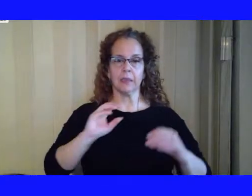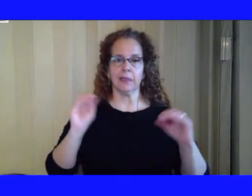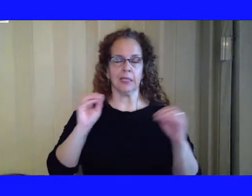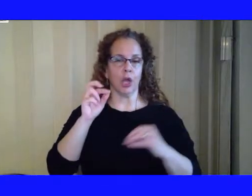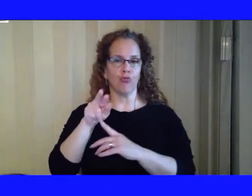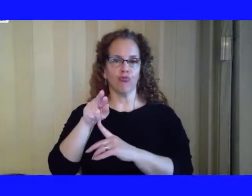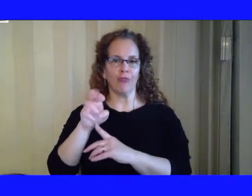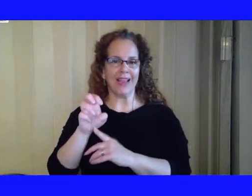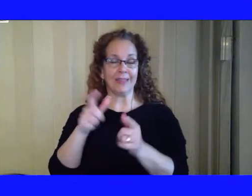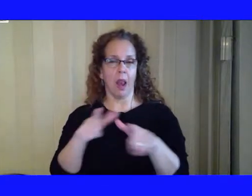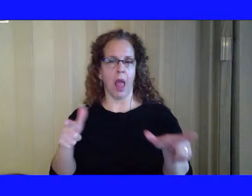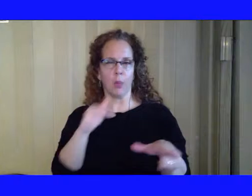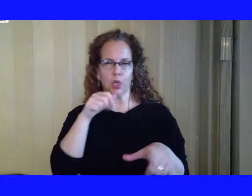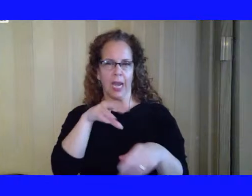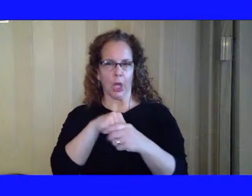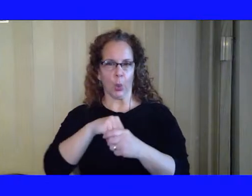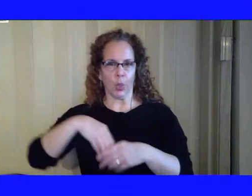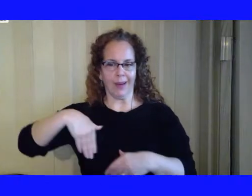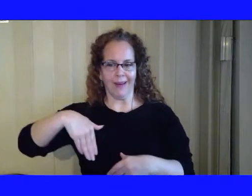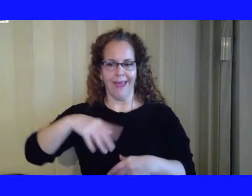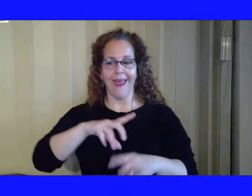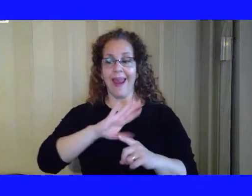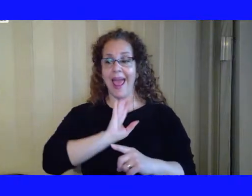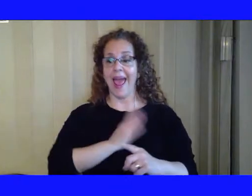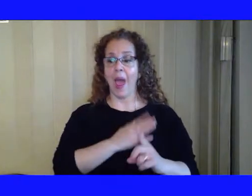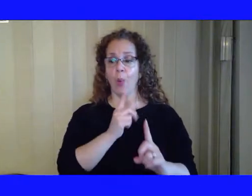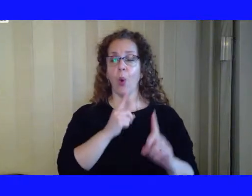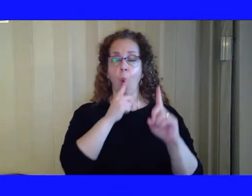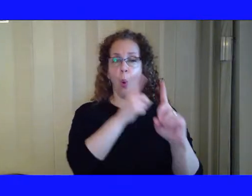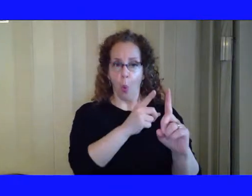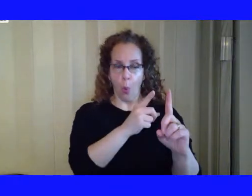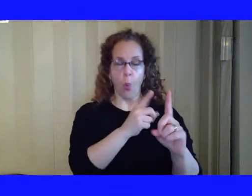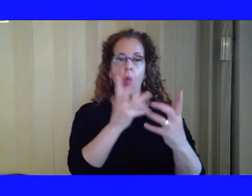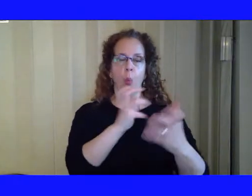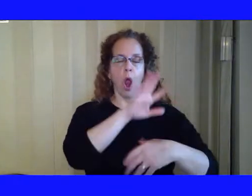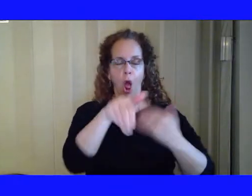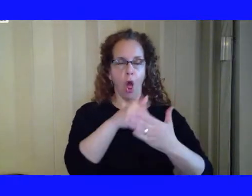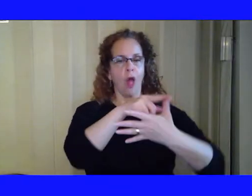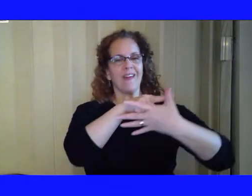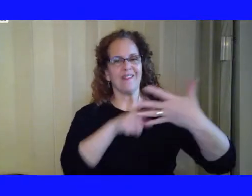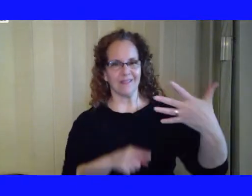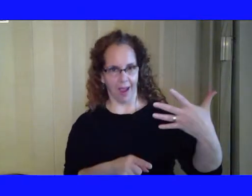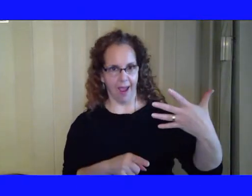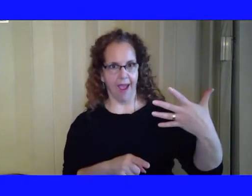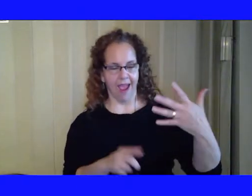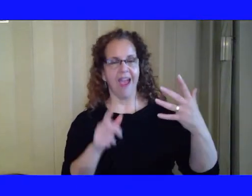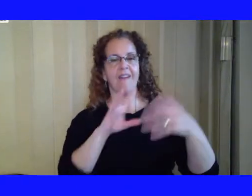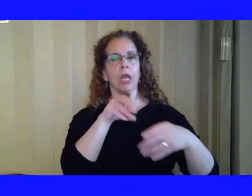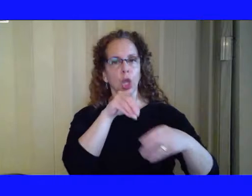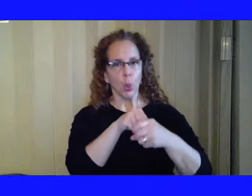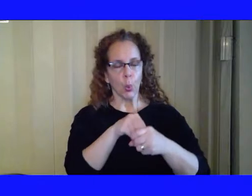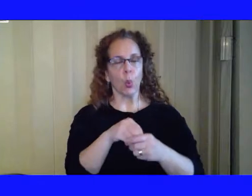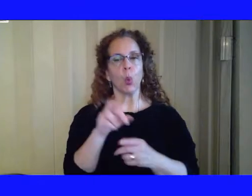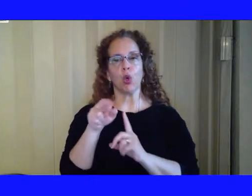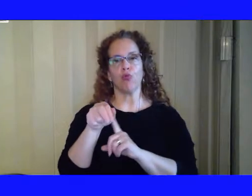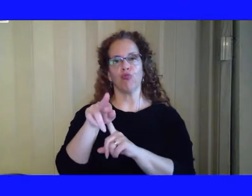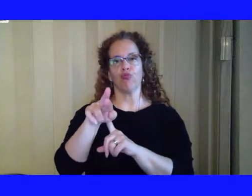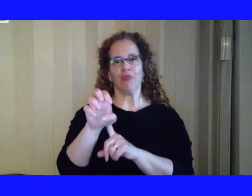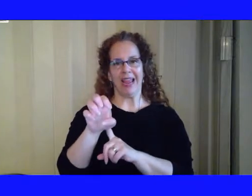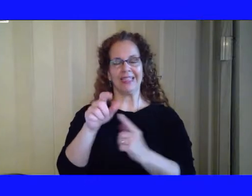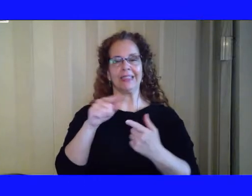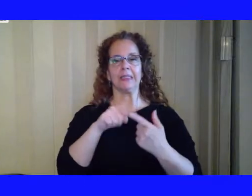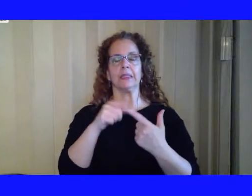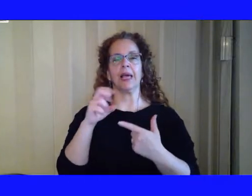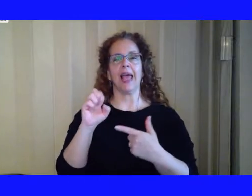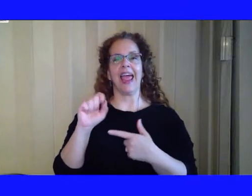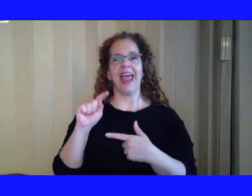MWBE metric, that is also under discussion with the SVPs of business ops as well as facilities development. So more